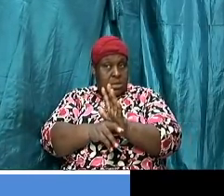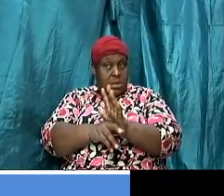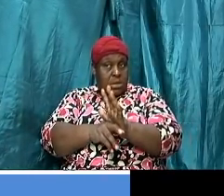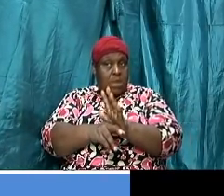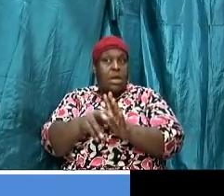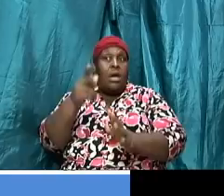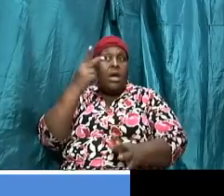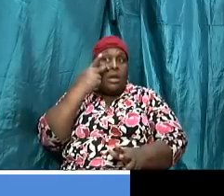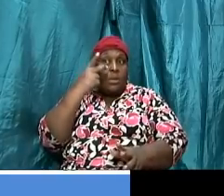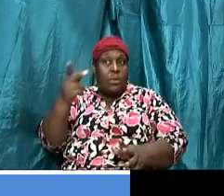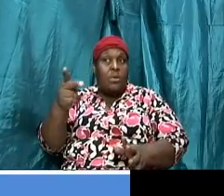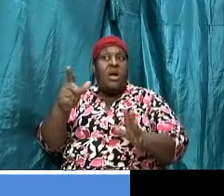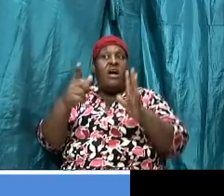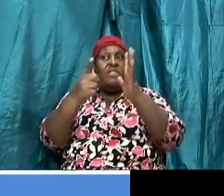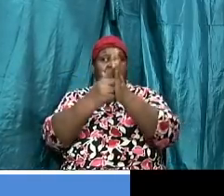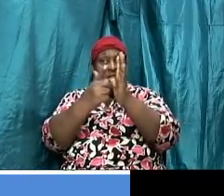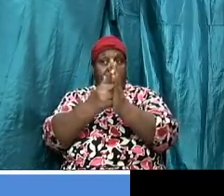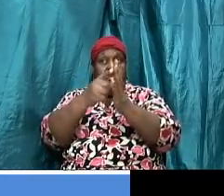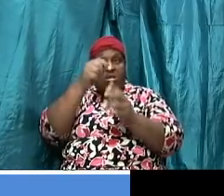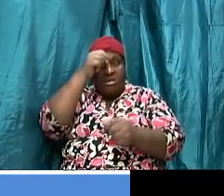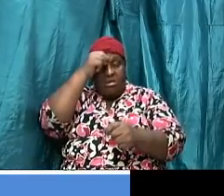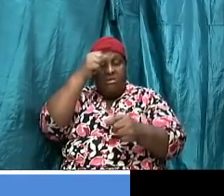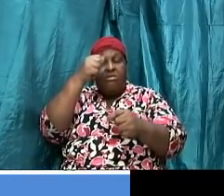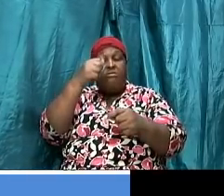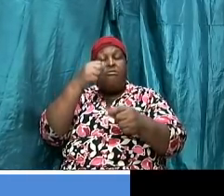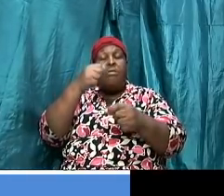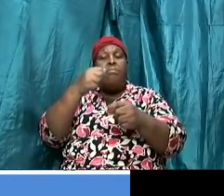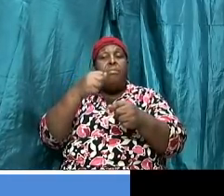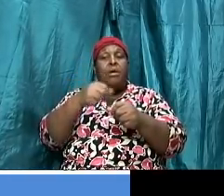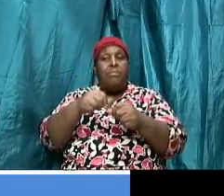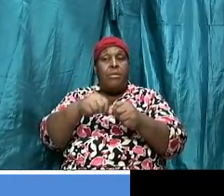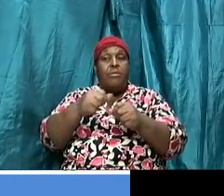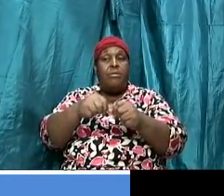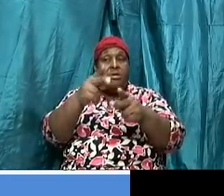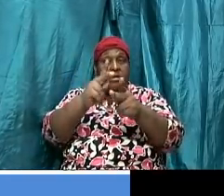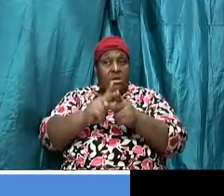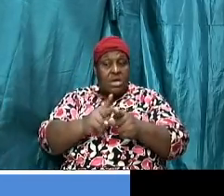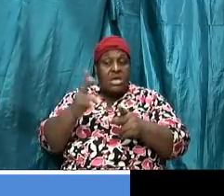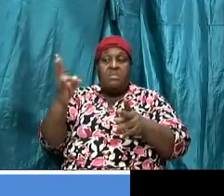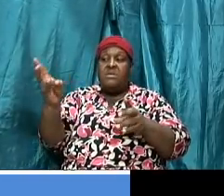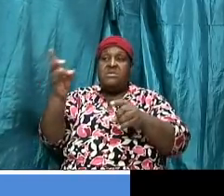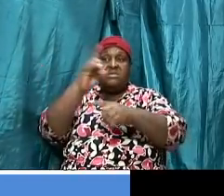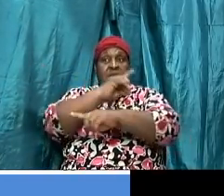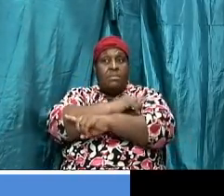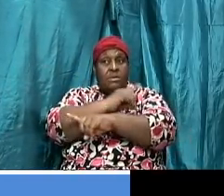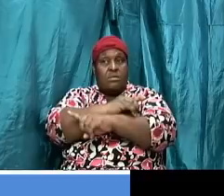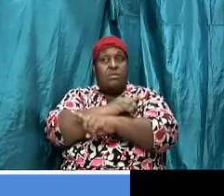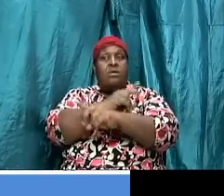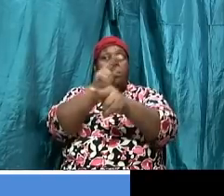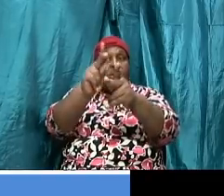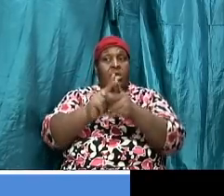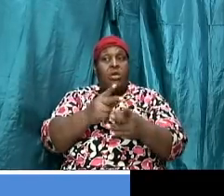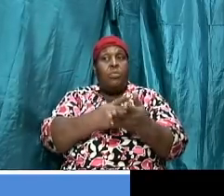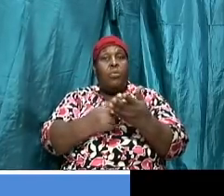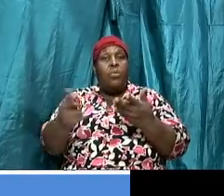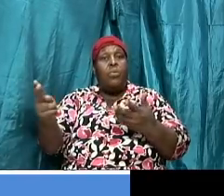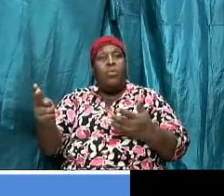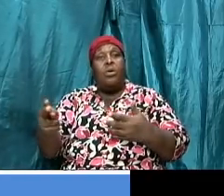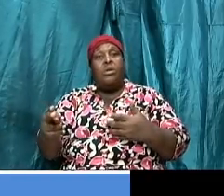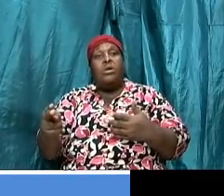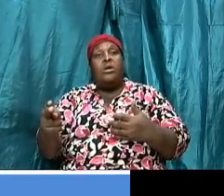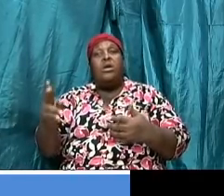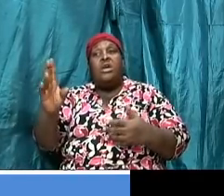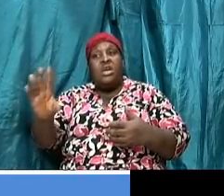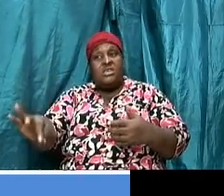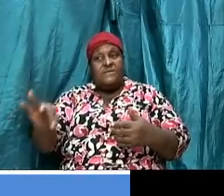the law of remember the Sabbath day to keep it holy, in the Hebrew language that is, it is found